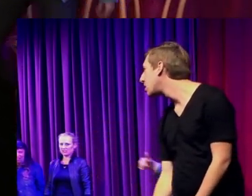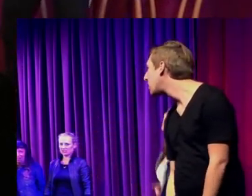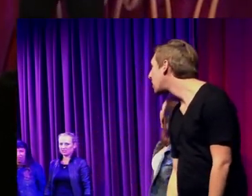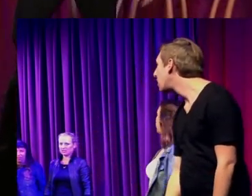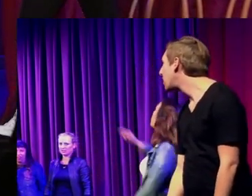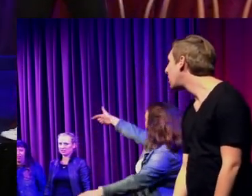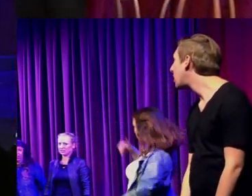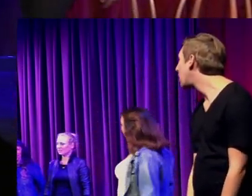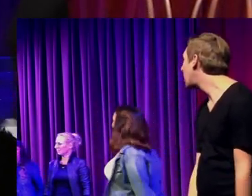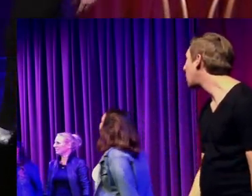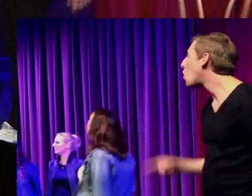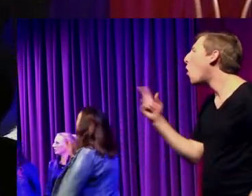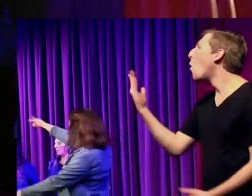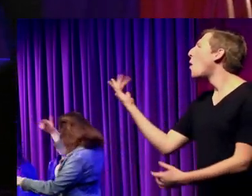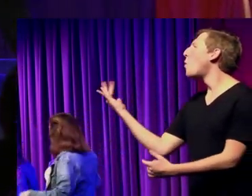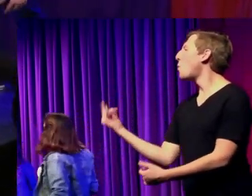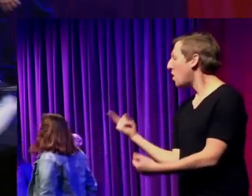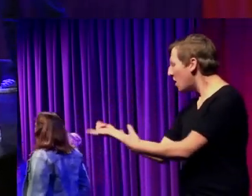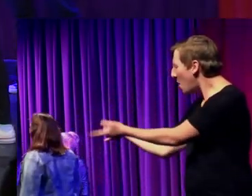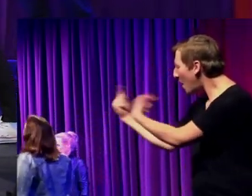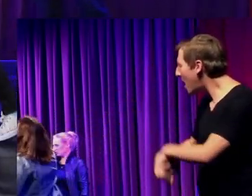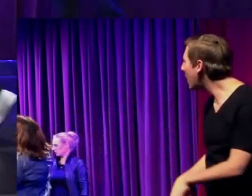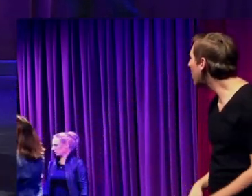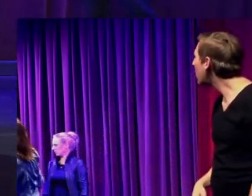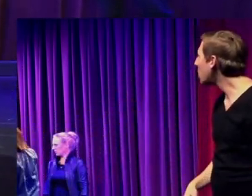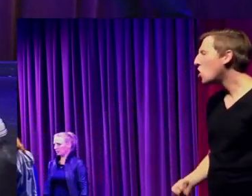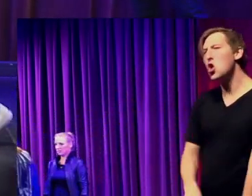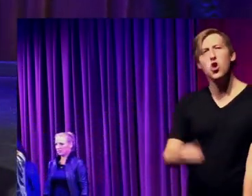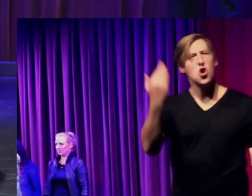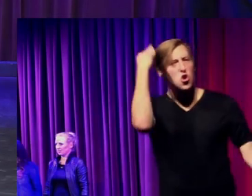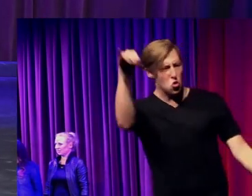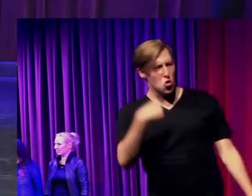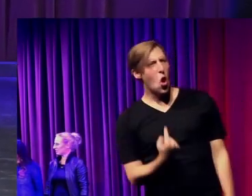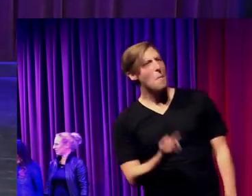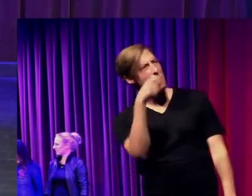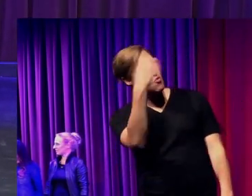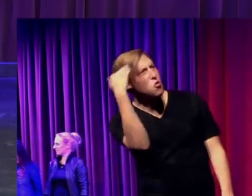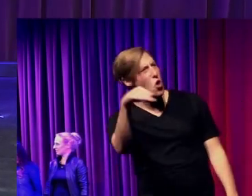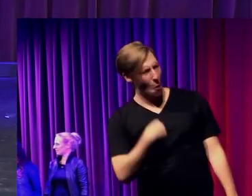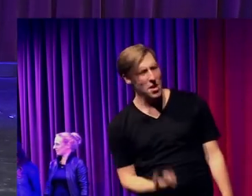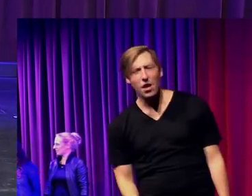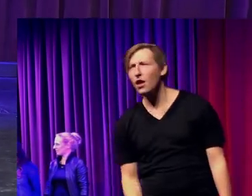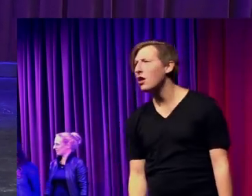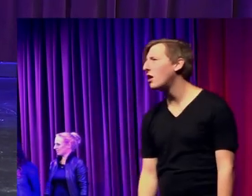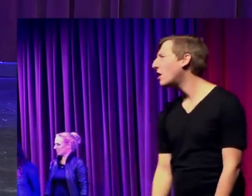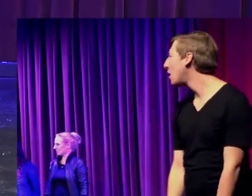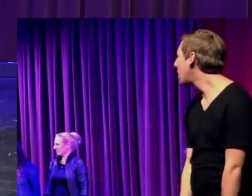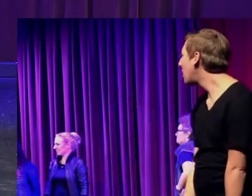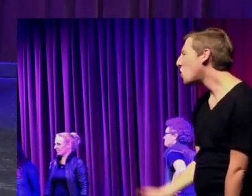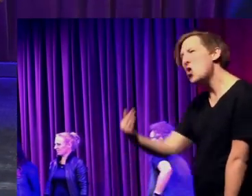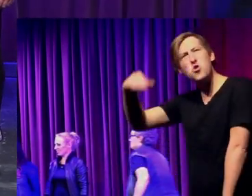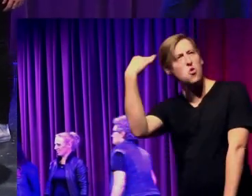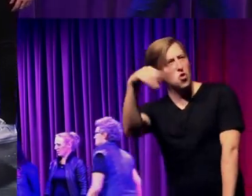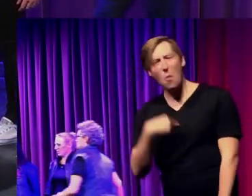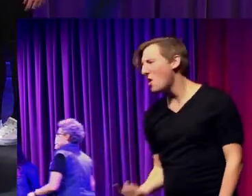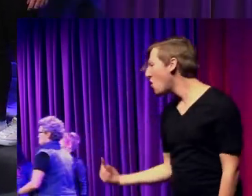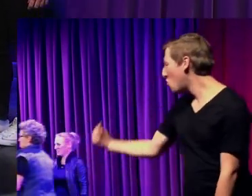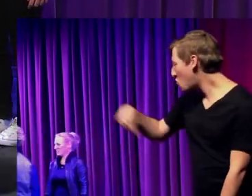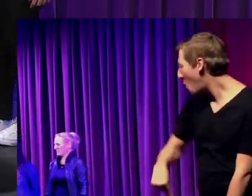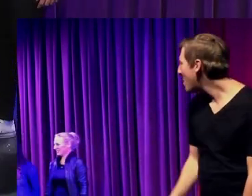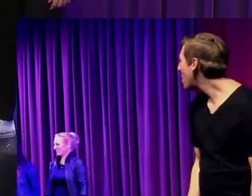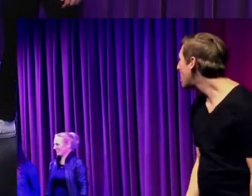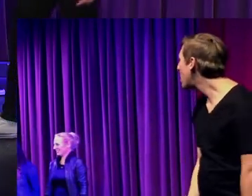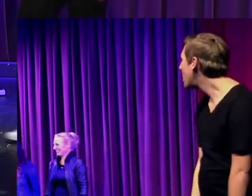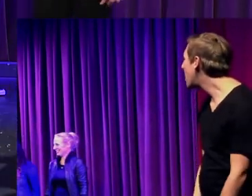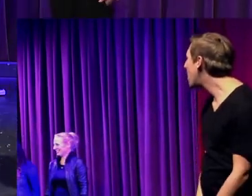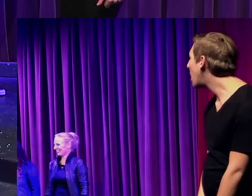Hey, no, you get back here. Yeah, you get back here. You don't know me. You don't know me. You don't know me. You get back here. You don't know me. Hey, you get back here. You don't